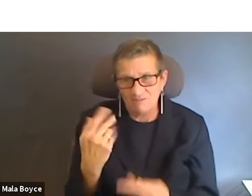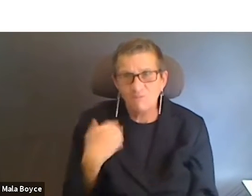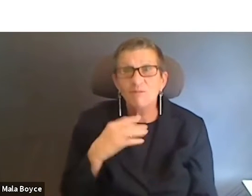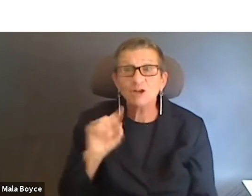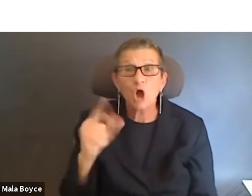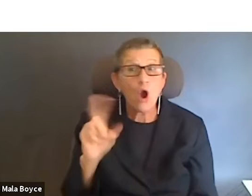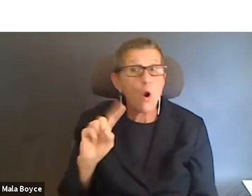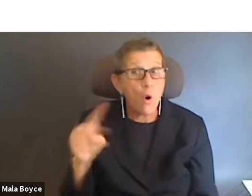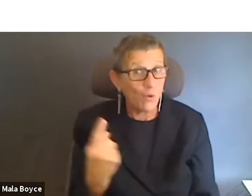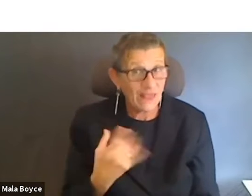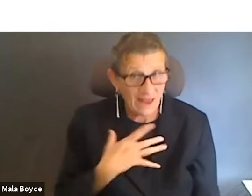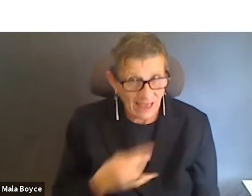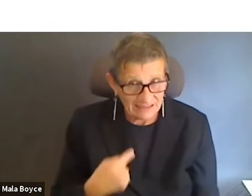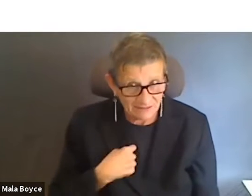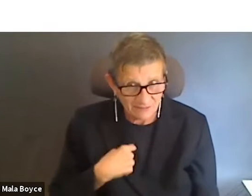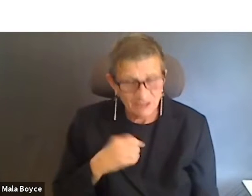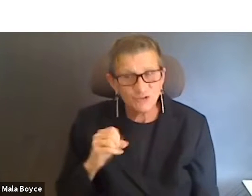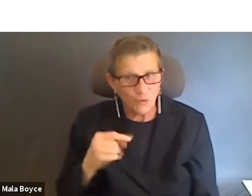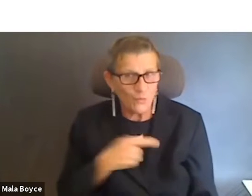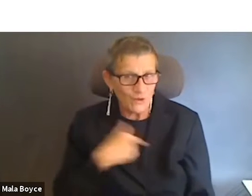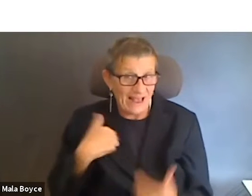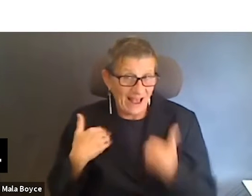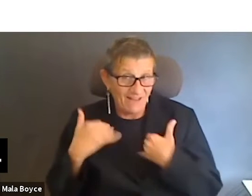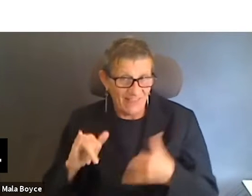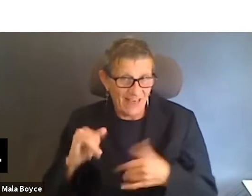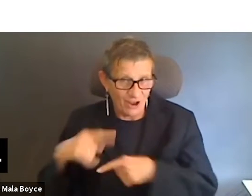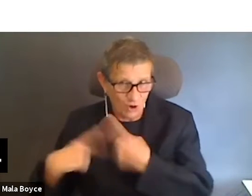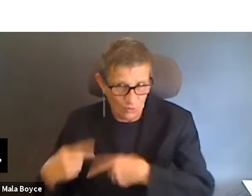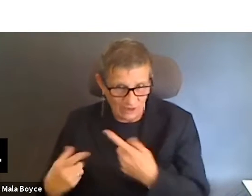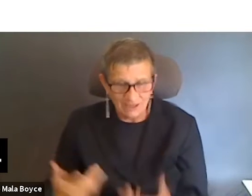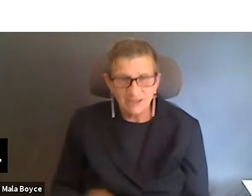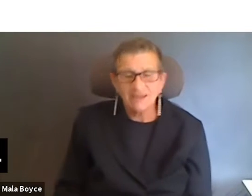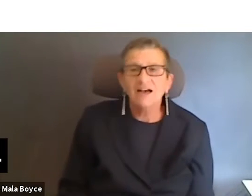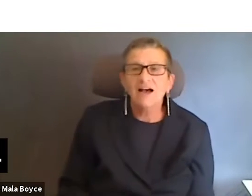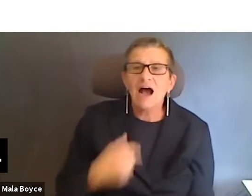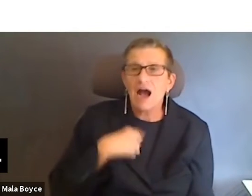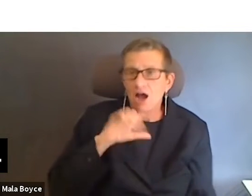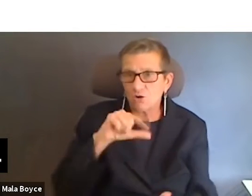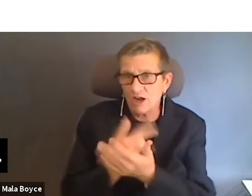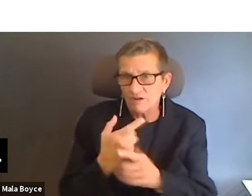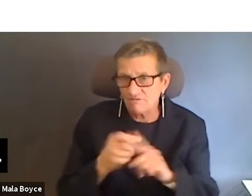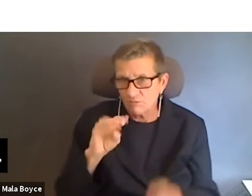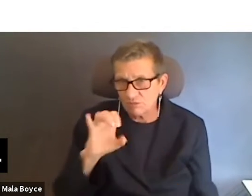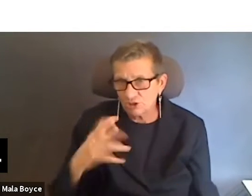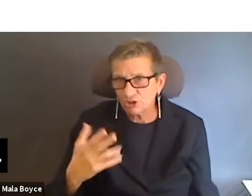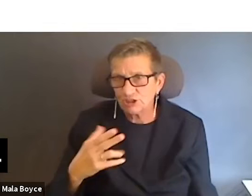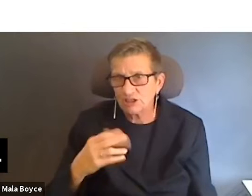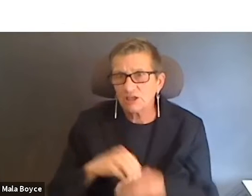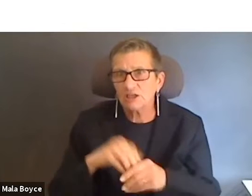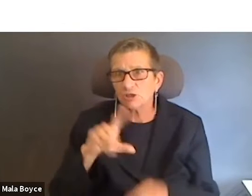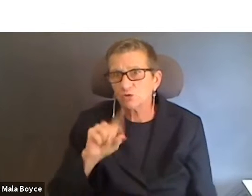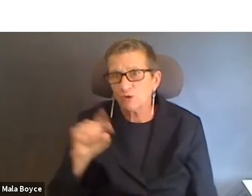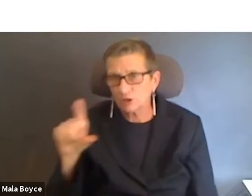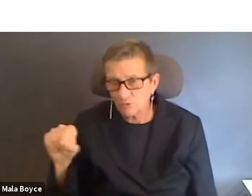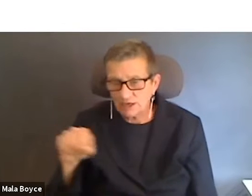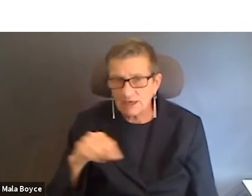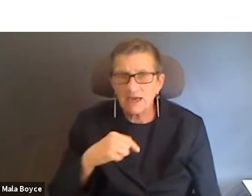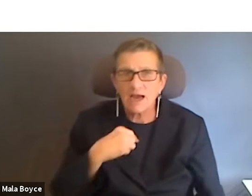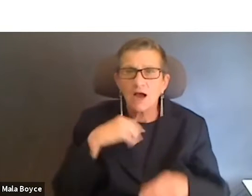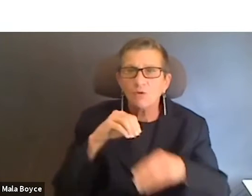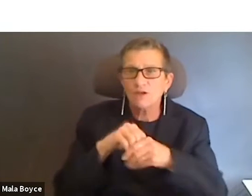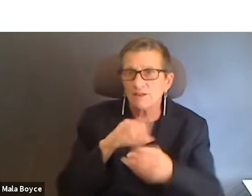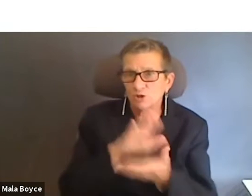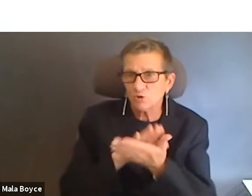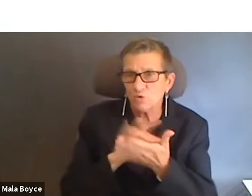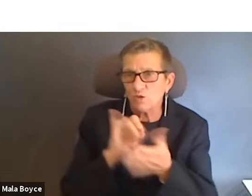me. So we got that going. So I graduated from Michigan in 2020. I was in the School